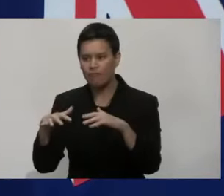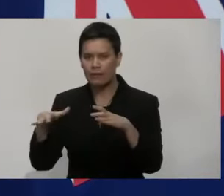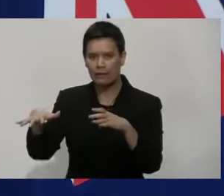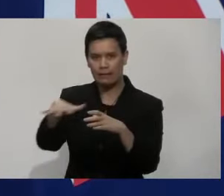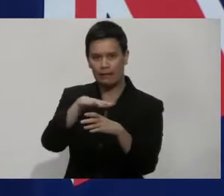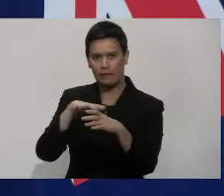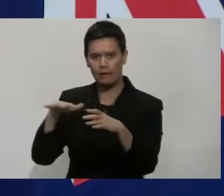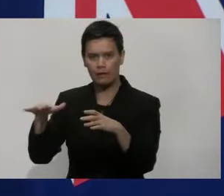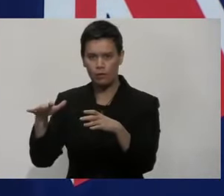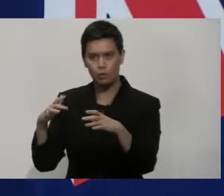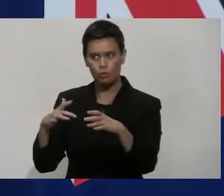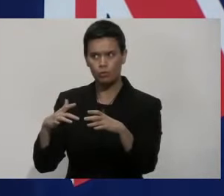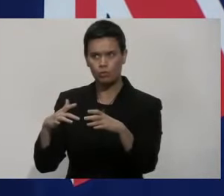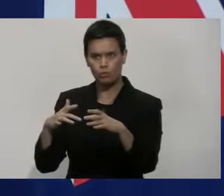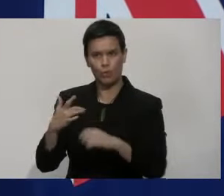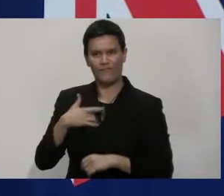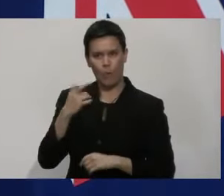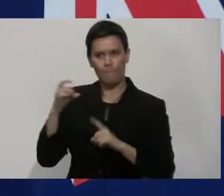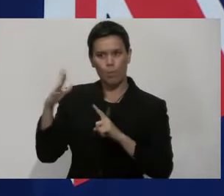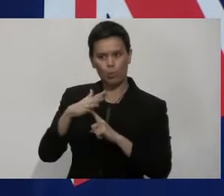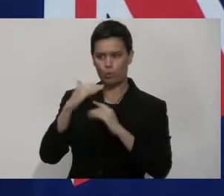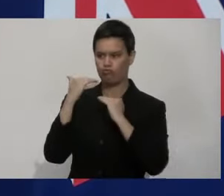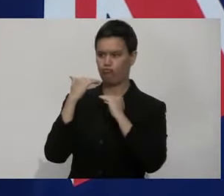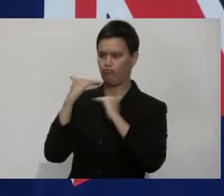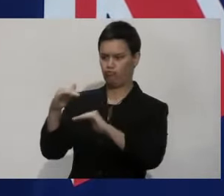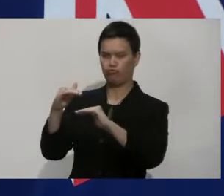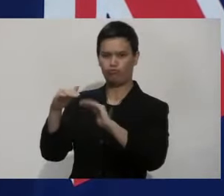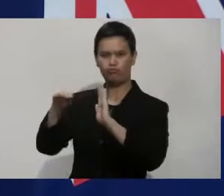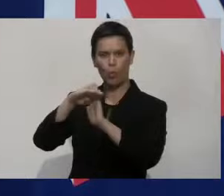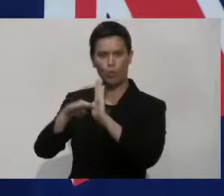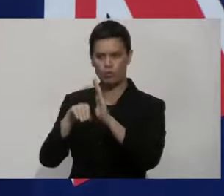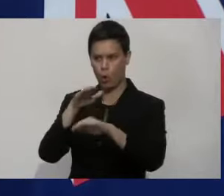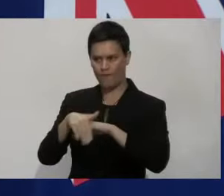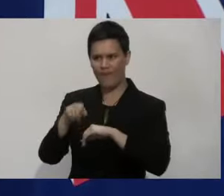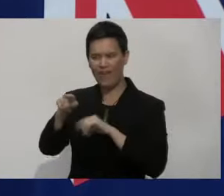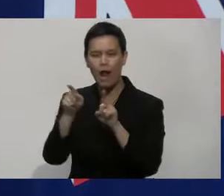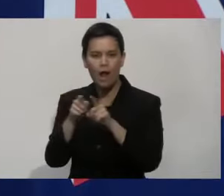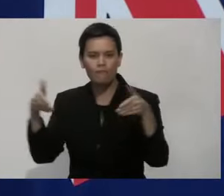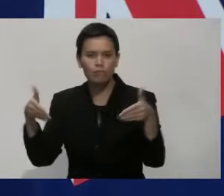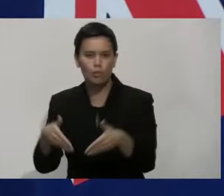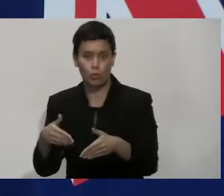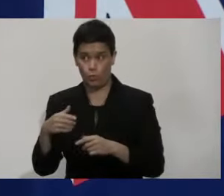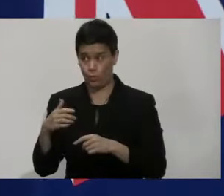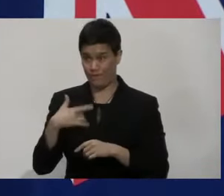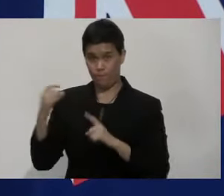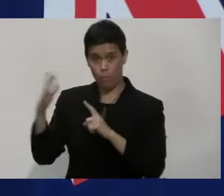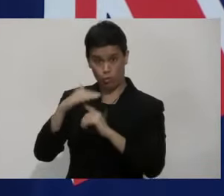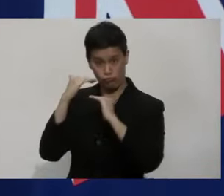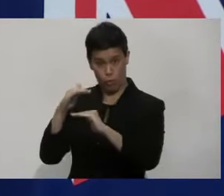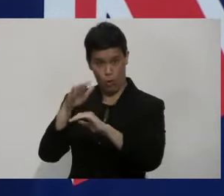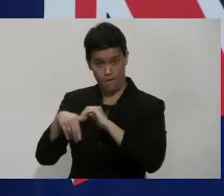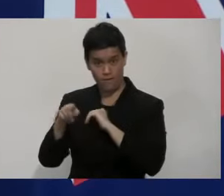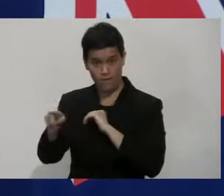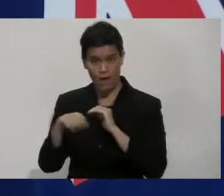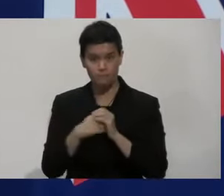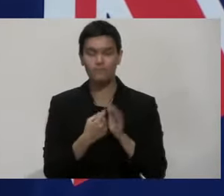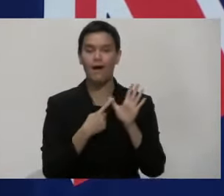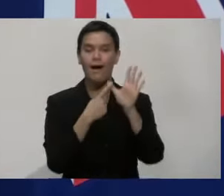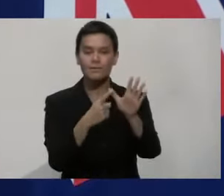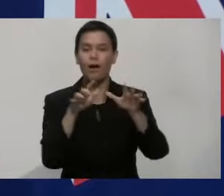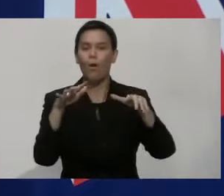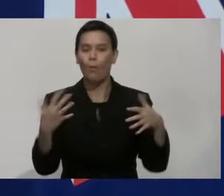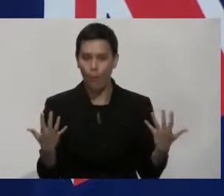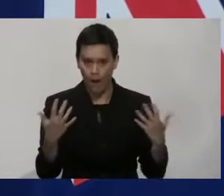people back and restrict people, long into the future though? Oh, I think it's just when we have enough to justify restrictions, those are the areas